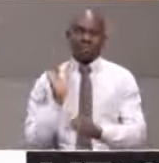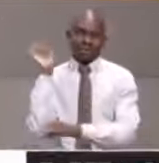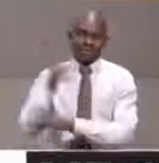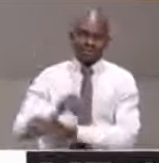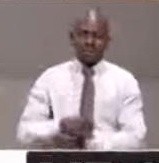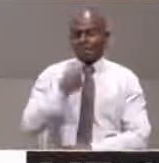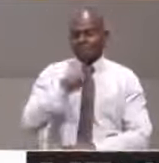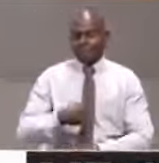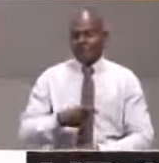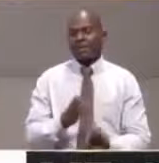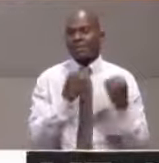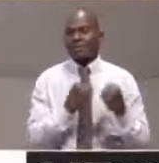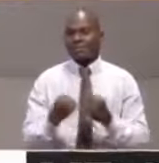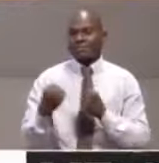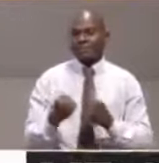personal challenges.